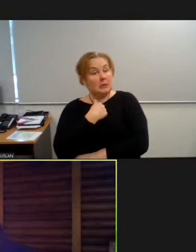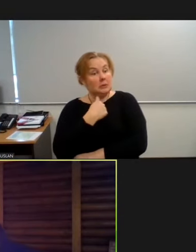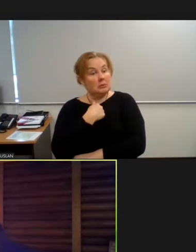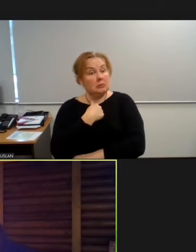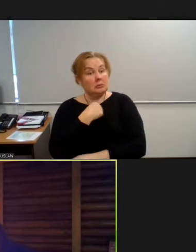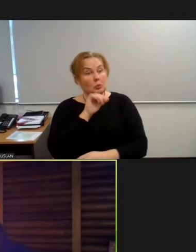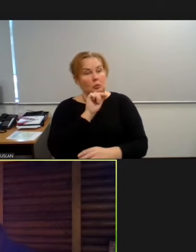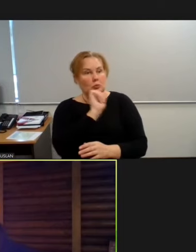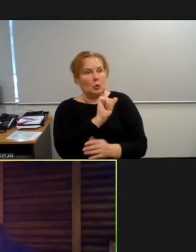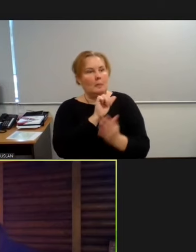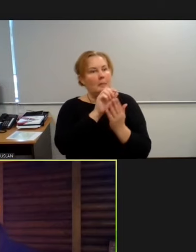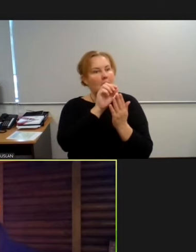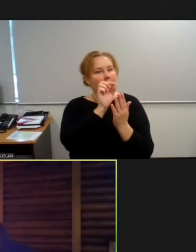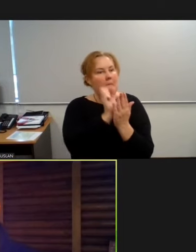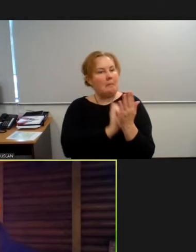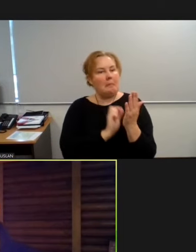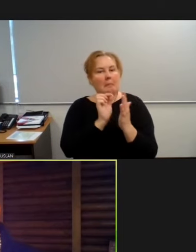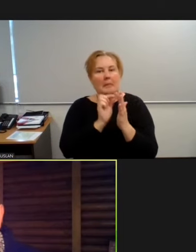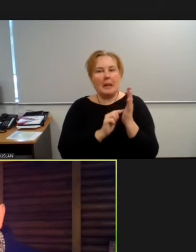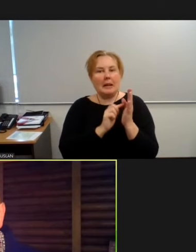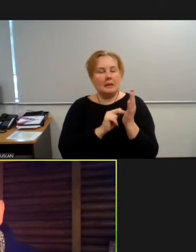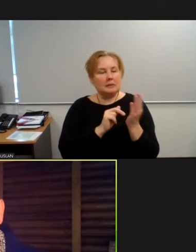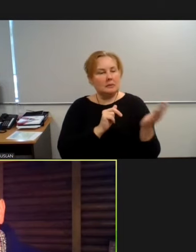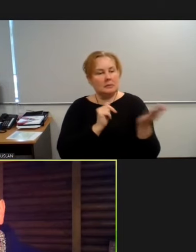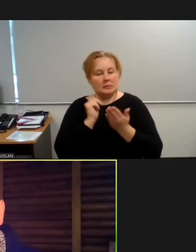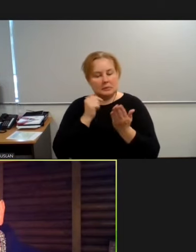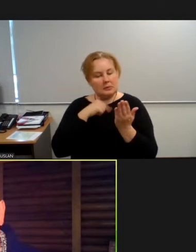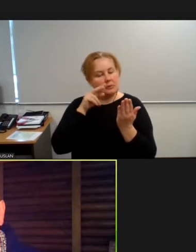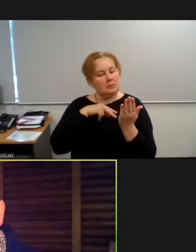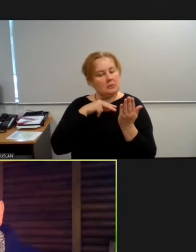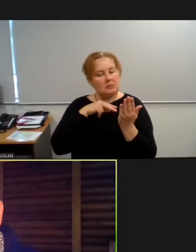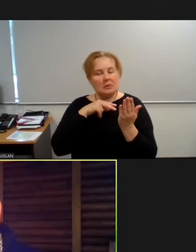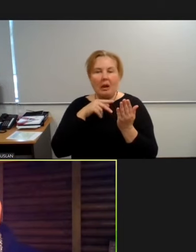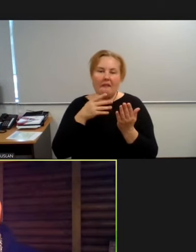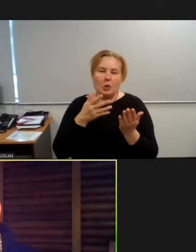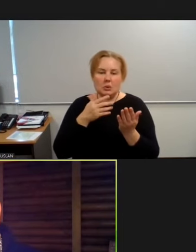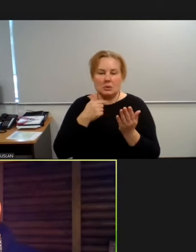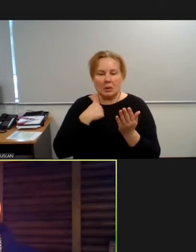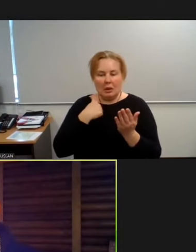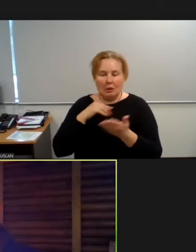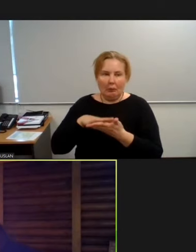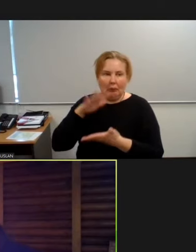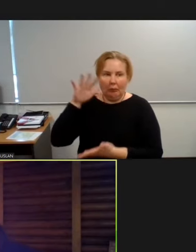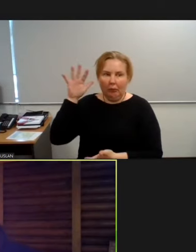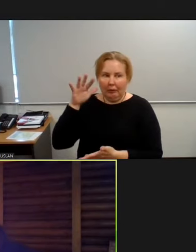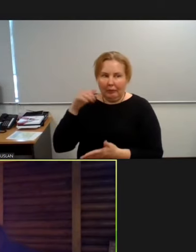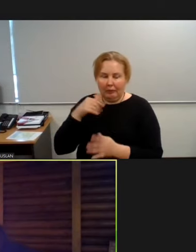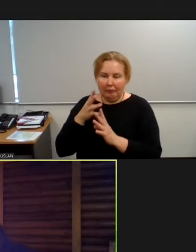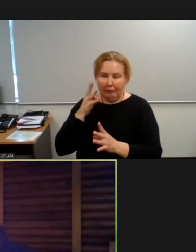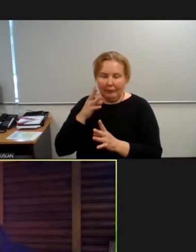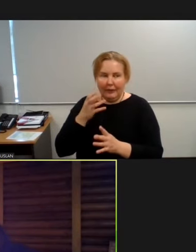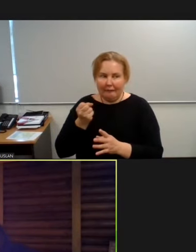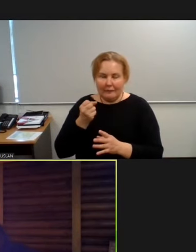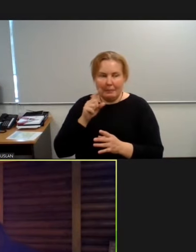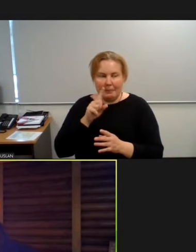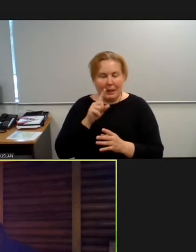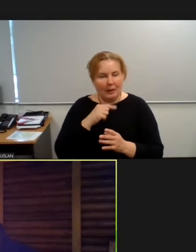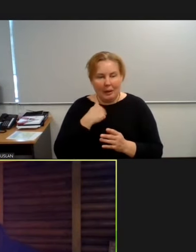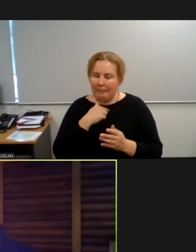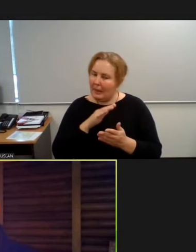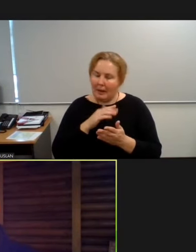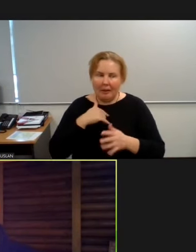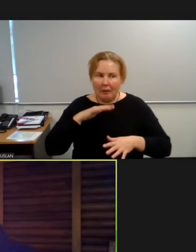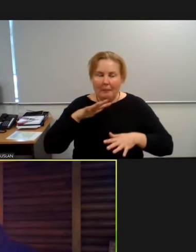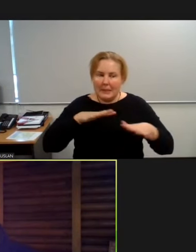there has to be some sort of prioritizing and queuing and all this. I'm pretty flat out, but, you know, certainly I'd be more than happy, and